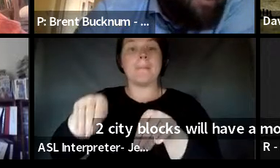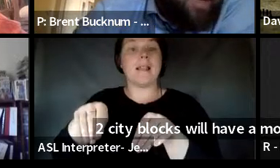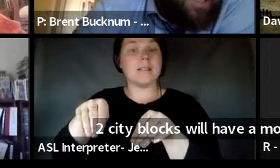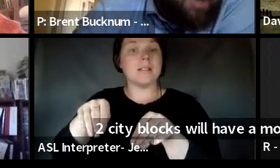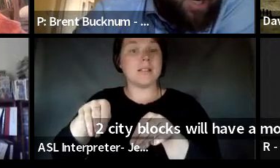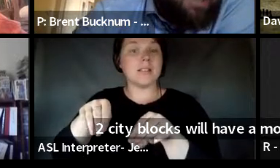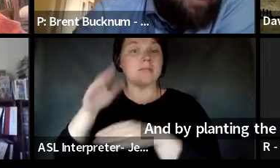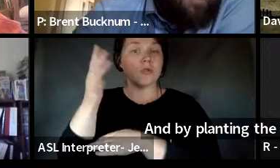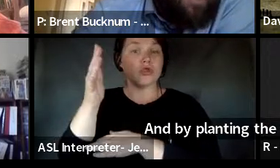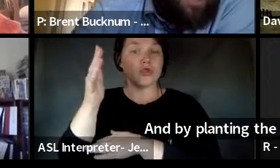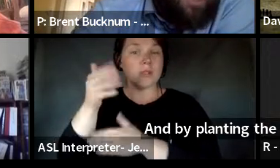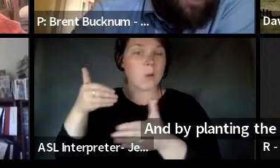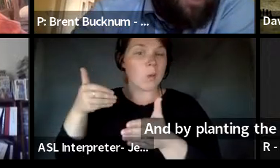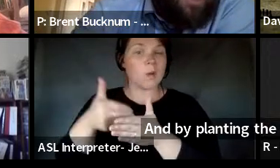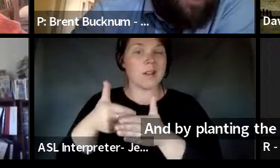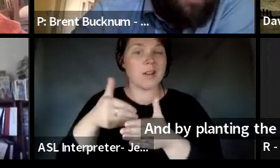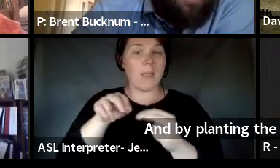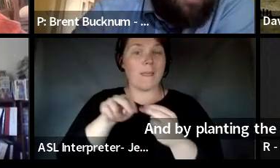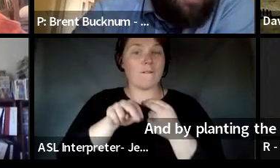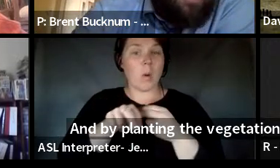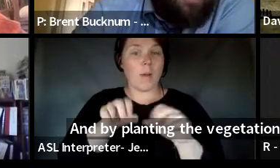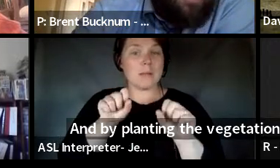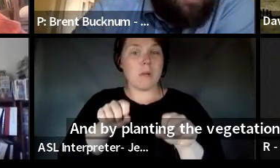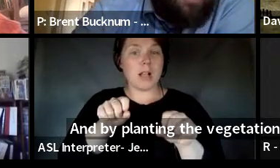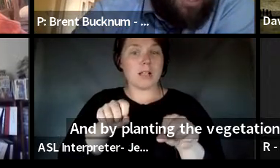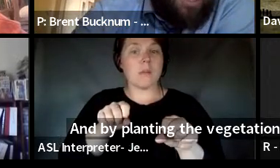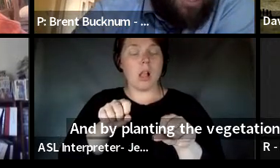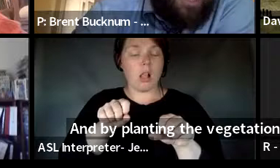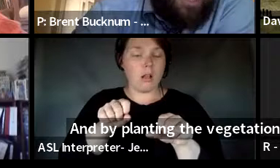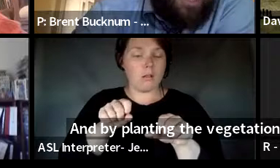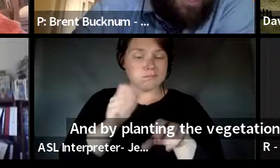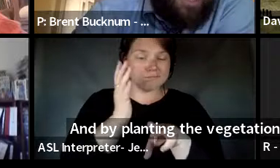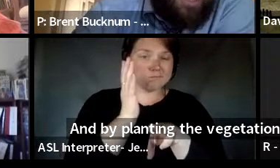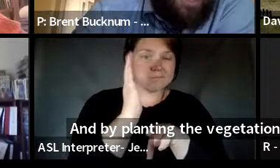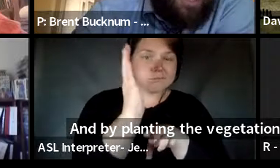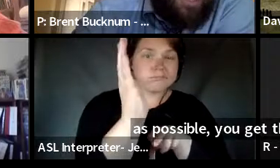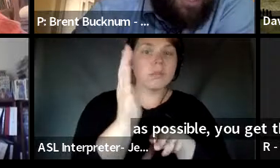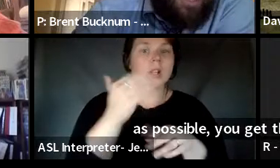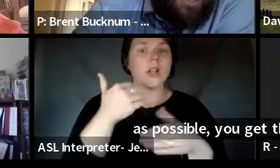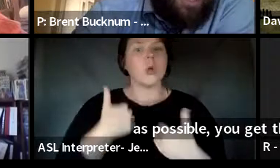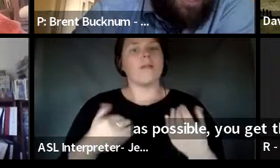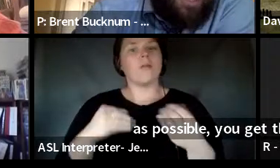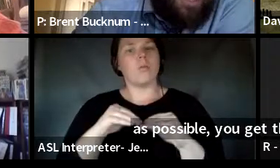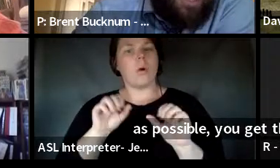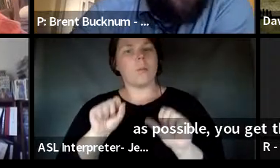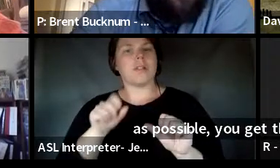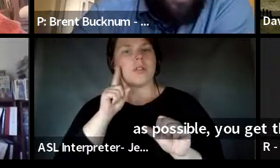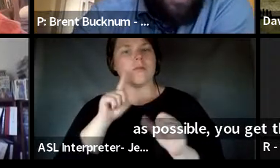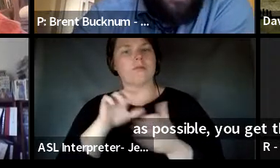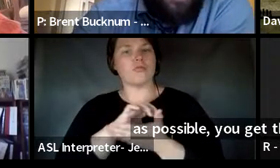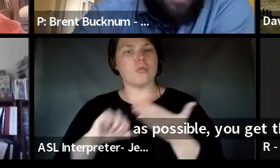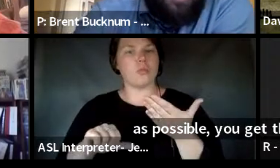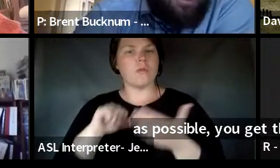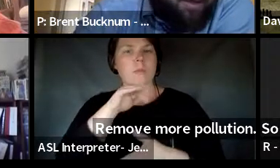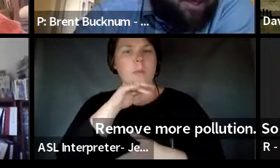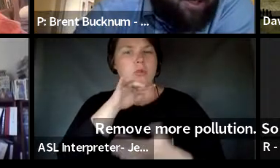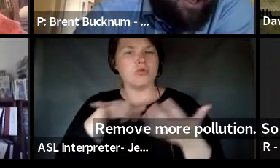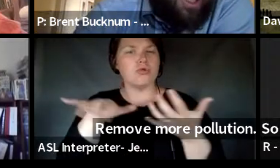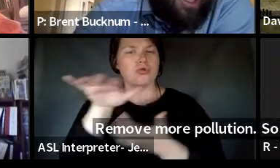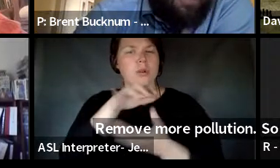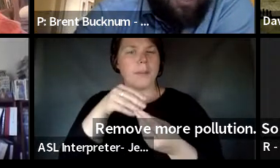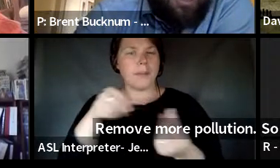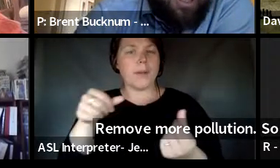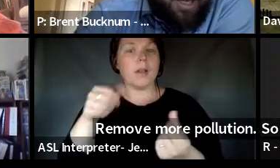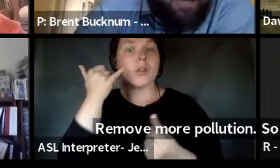the freeway as possible, you get the potential to remove more pollution. So the idea is, like, if we can actually get the trees